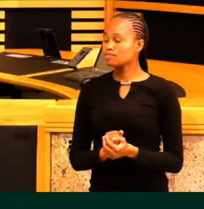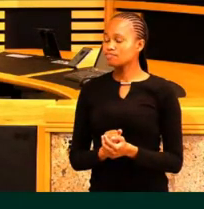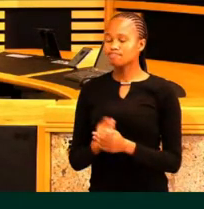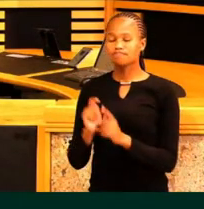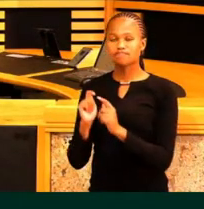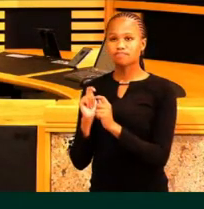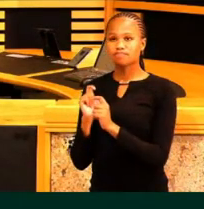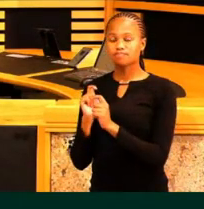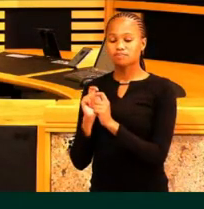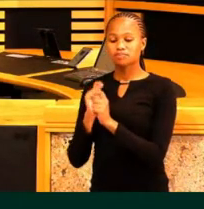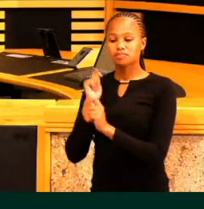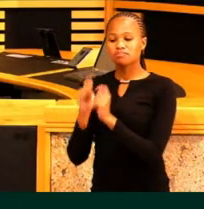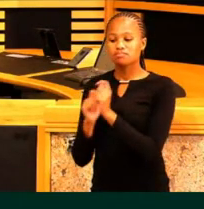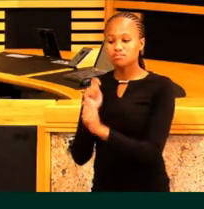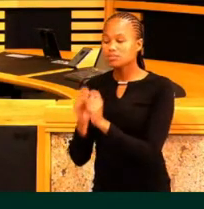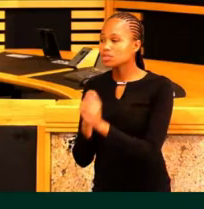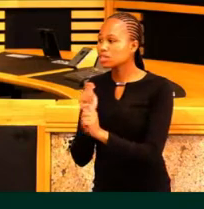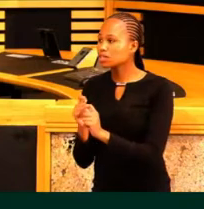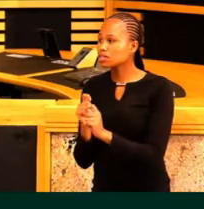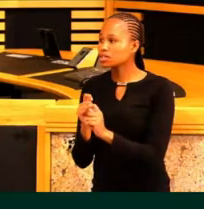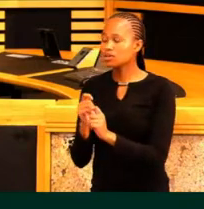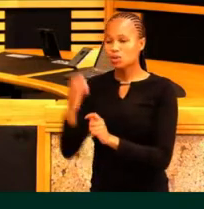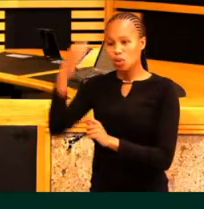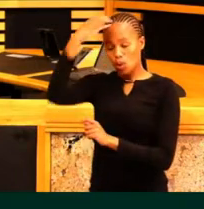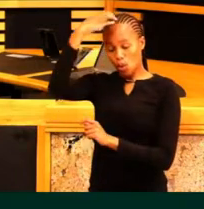and religious leadership